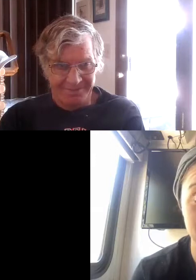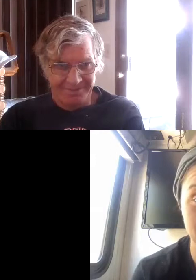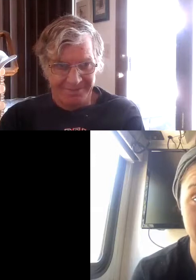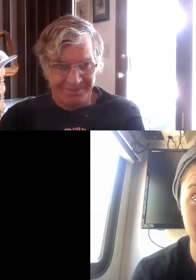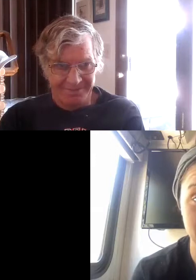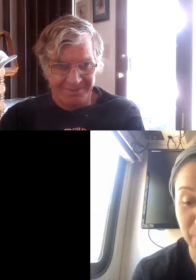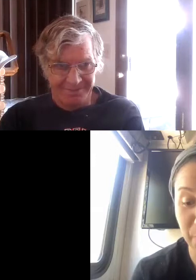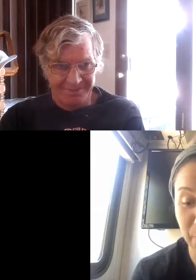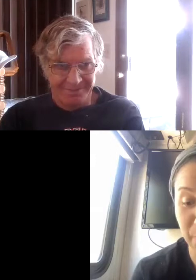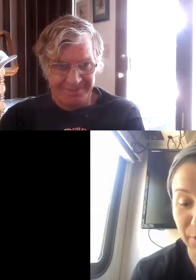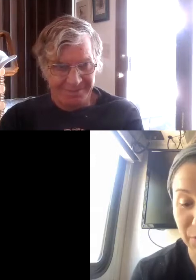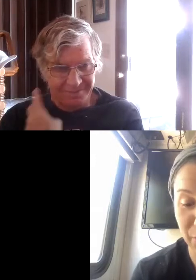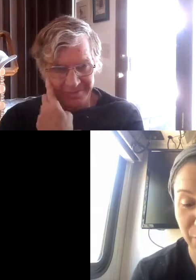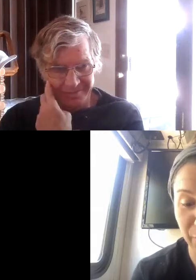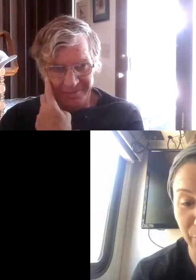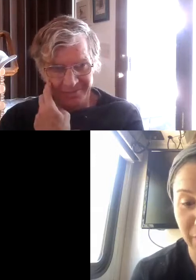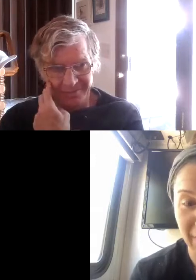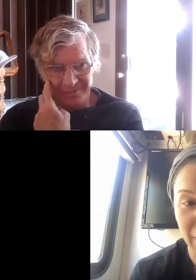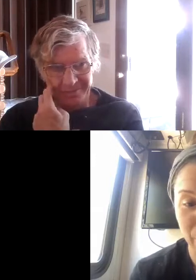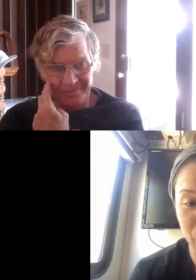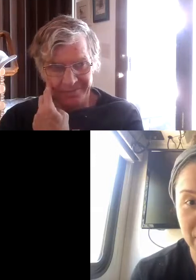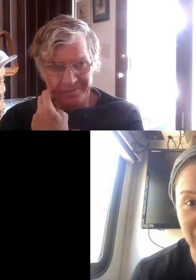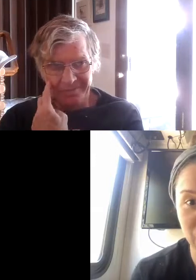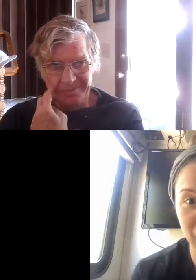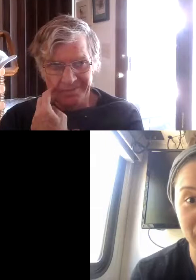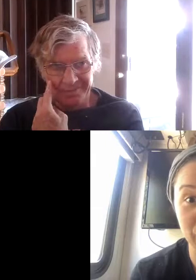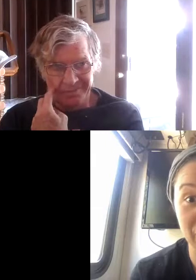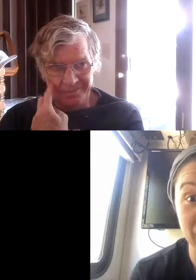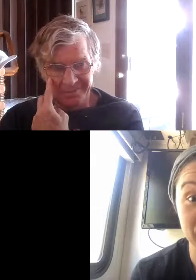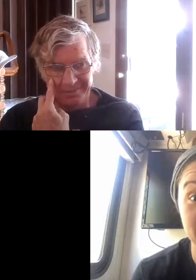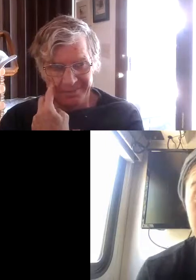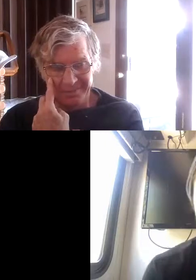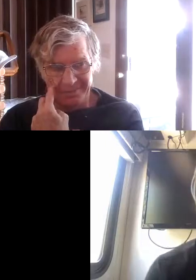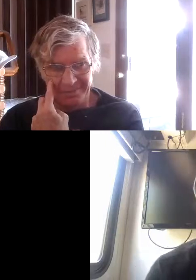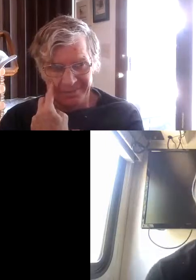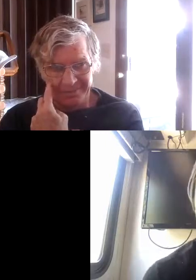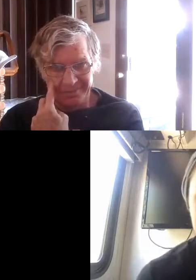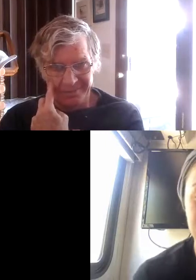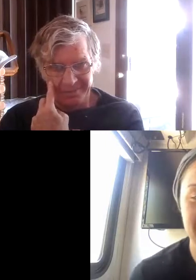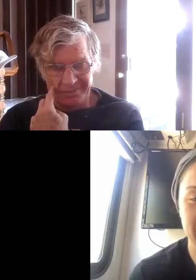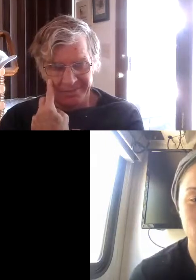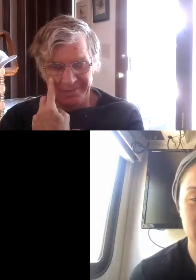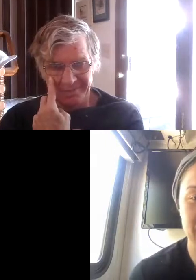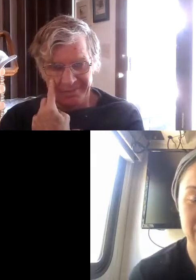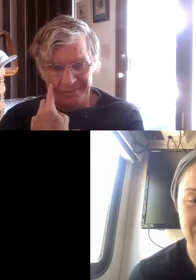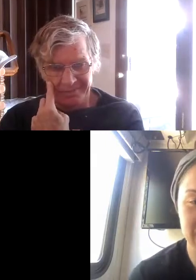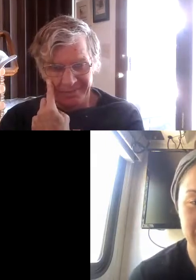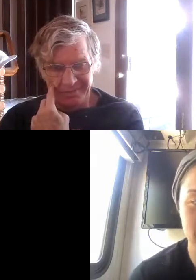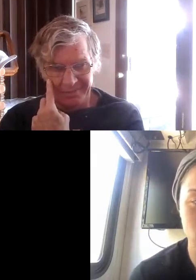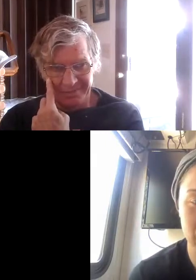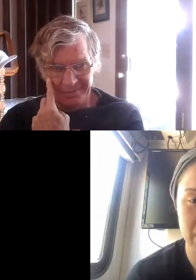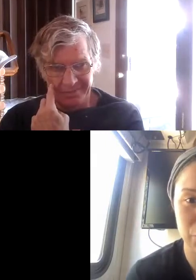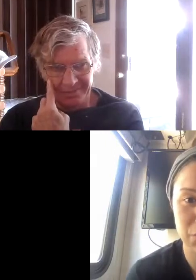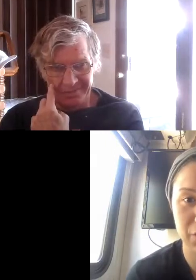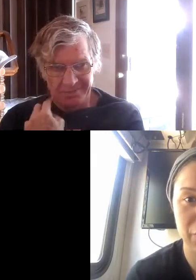very thorough. I think he's probably the most thorough mold tester we've interviewed on this show on what he does and